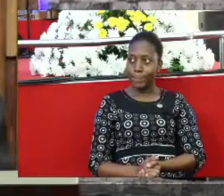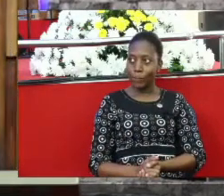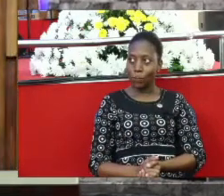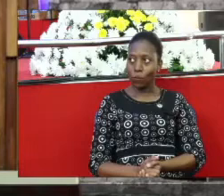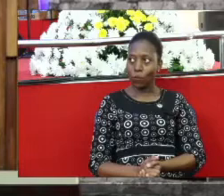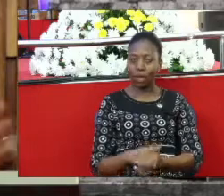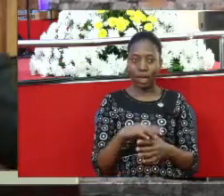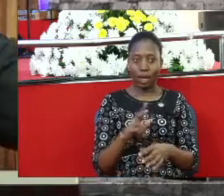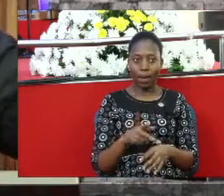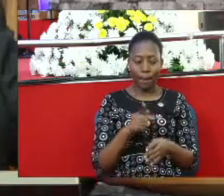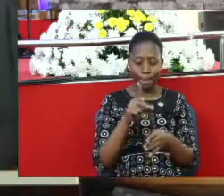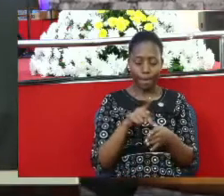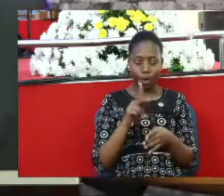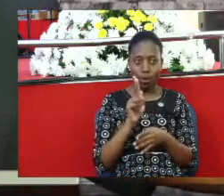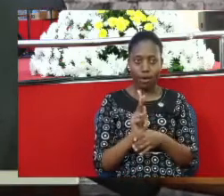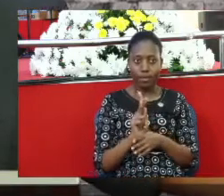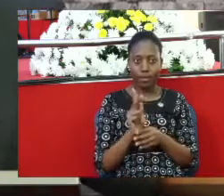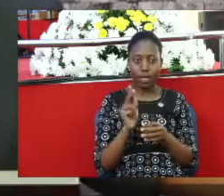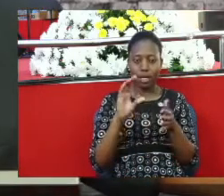Proverbs 11 verse. Let's read it together.